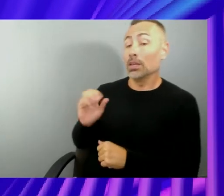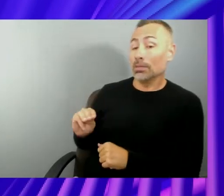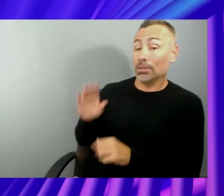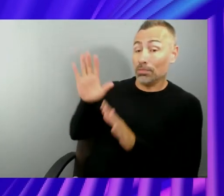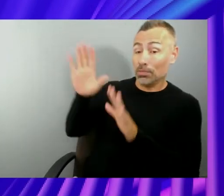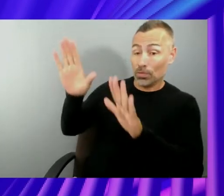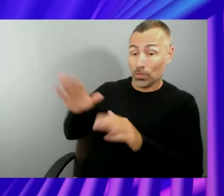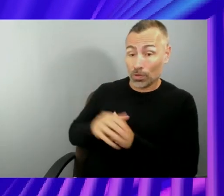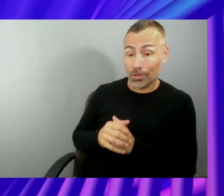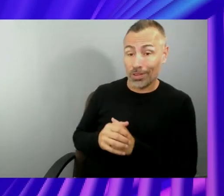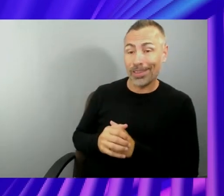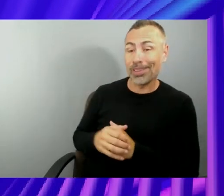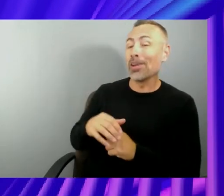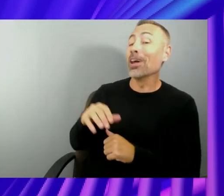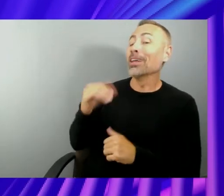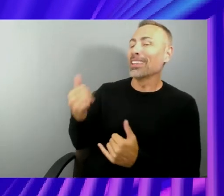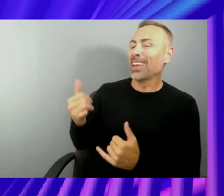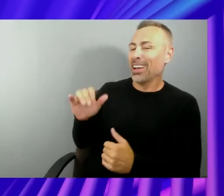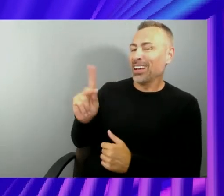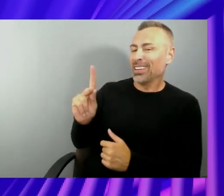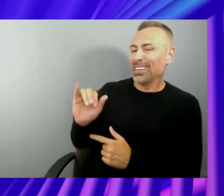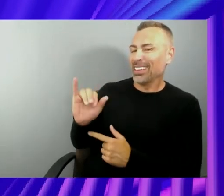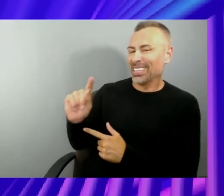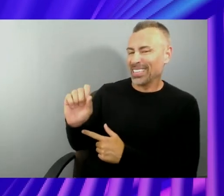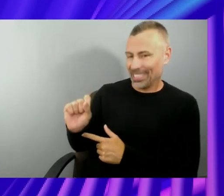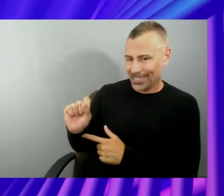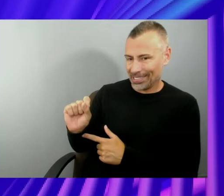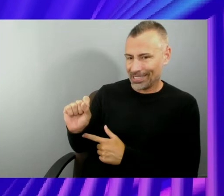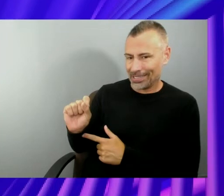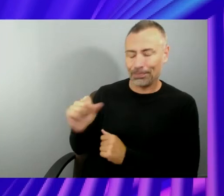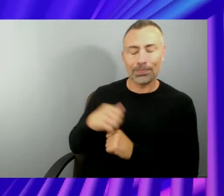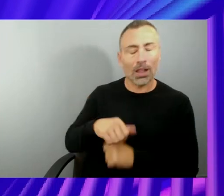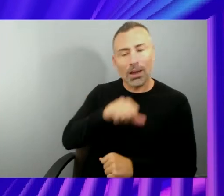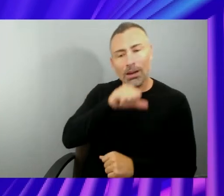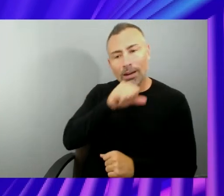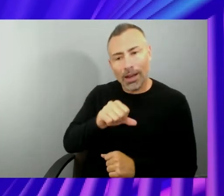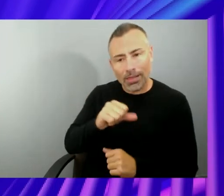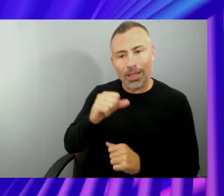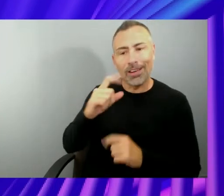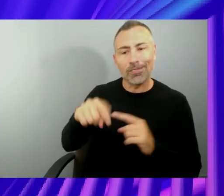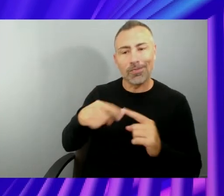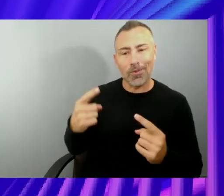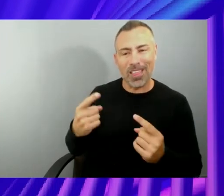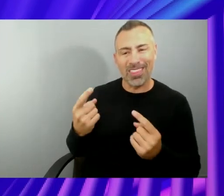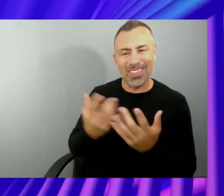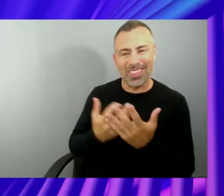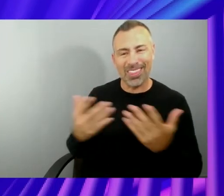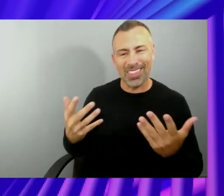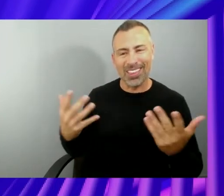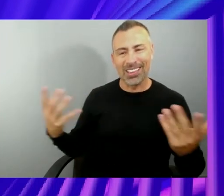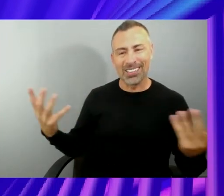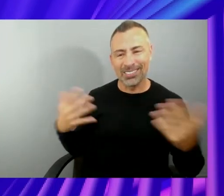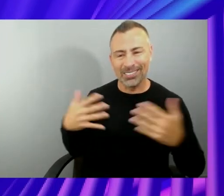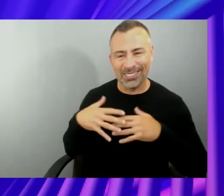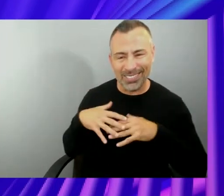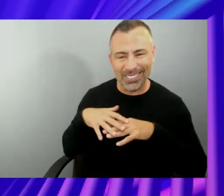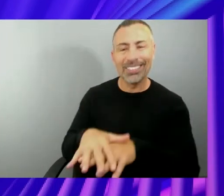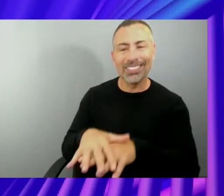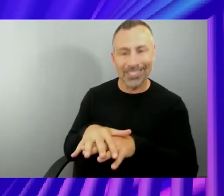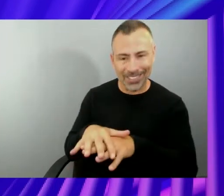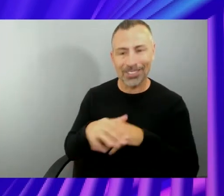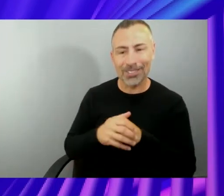I love when things integrate into, VS Code is my preferred choice. So that's very nice, thank